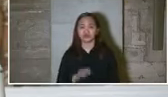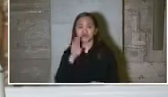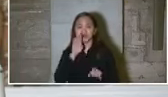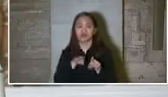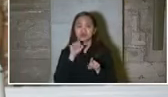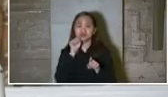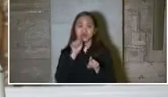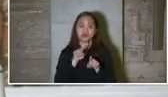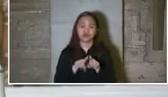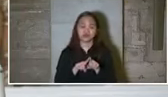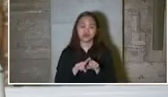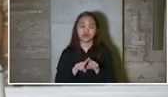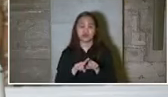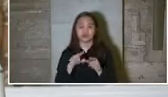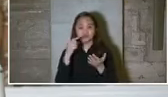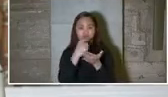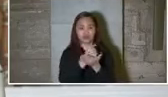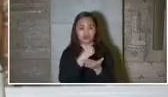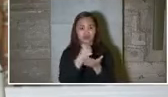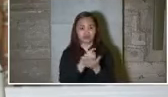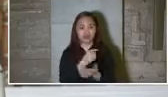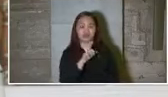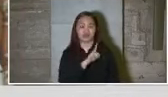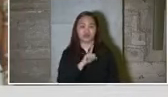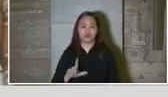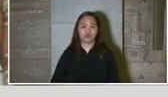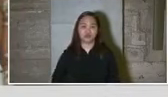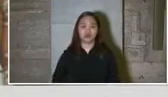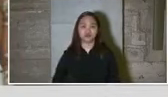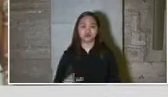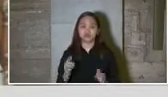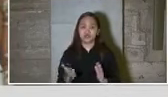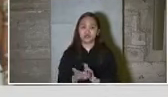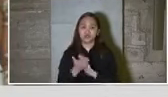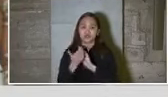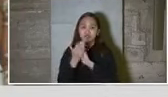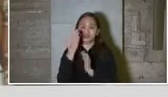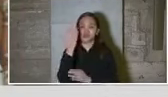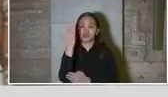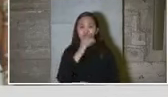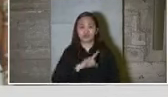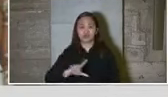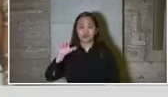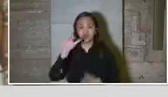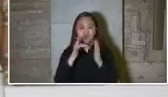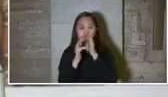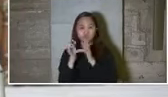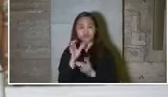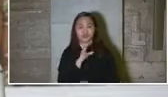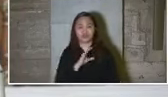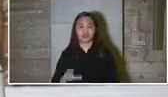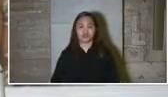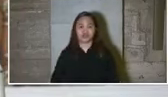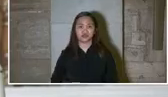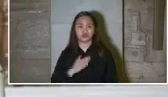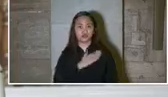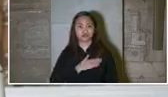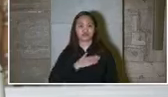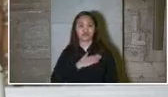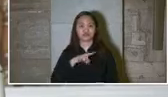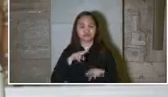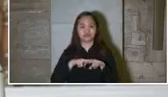Brothers and sisters, the Gospel of the Lord. Praise to you, Lord Jesus Christ. Please